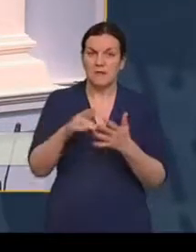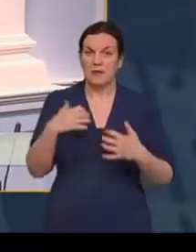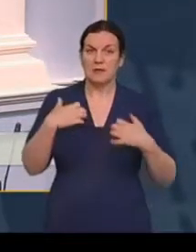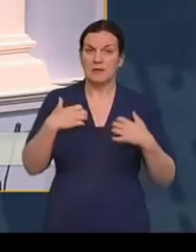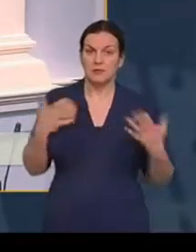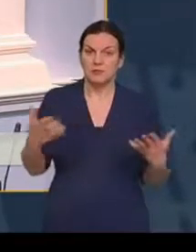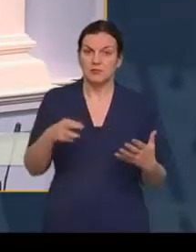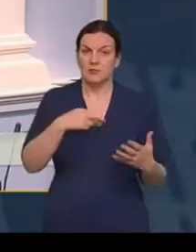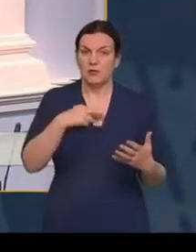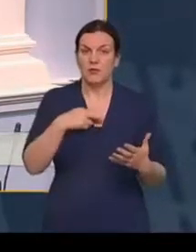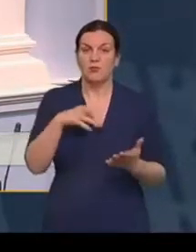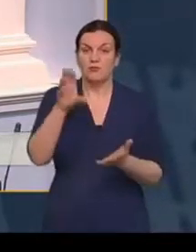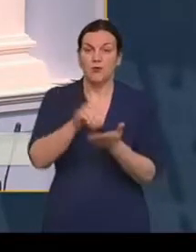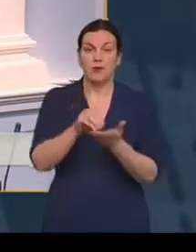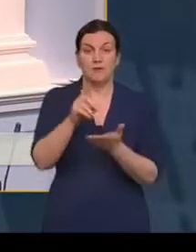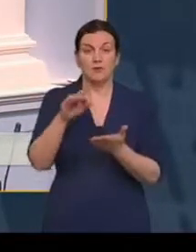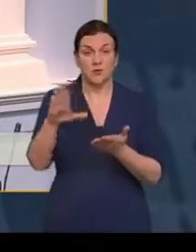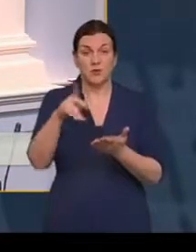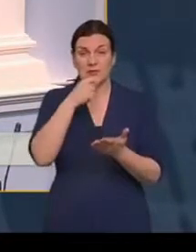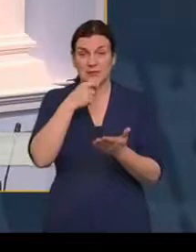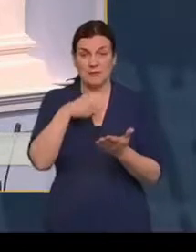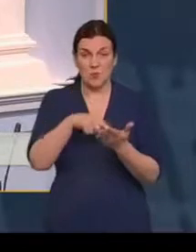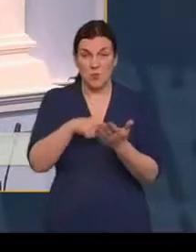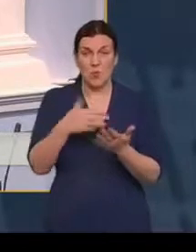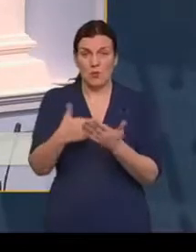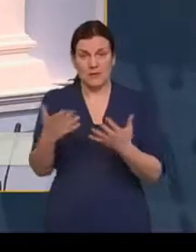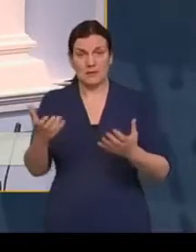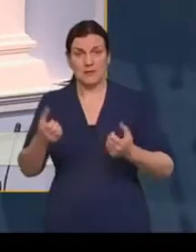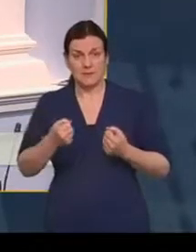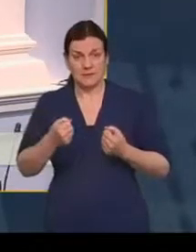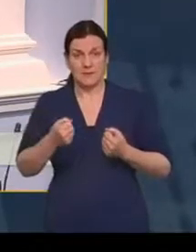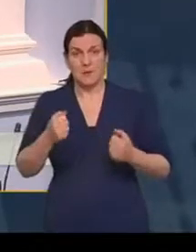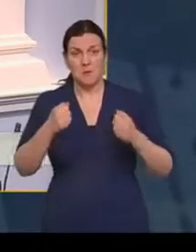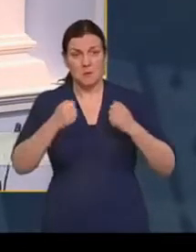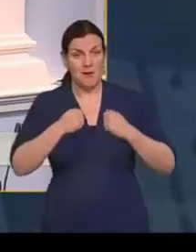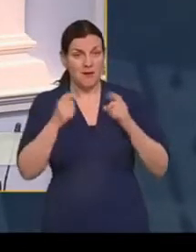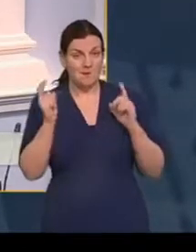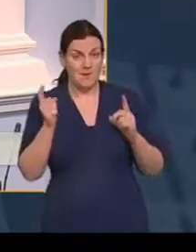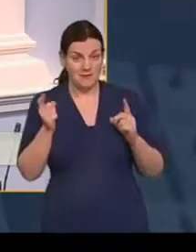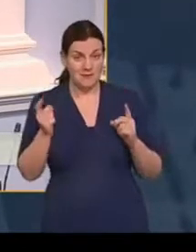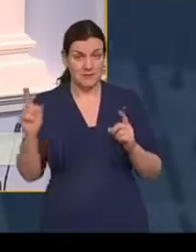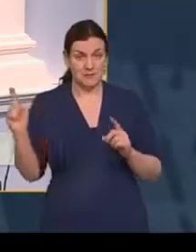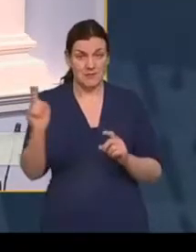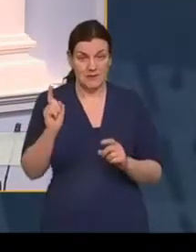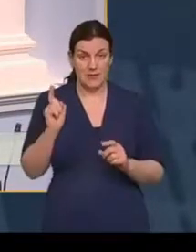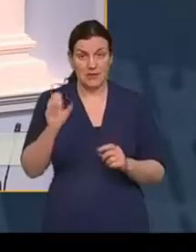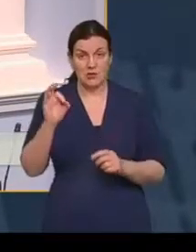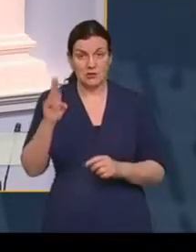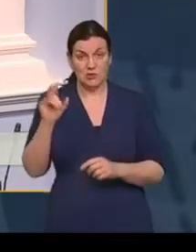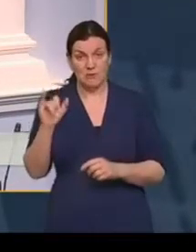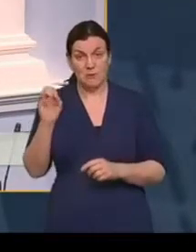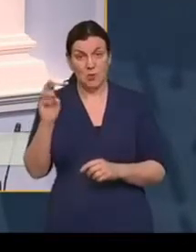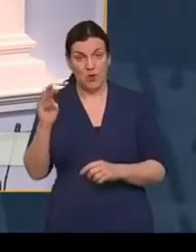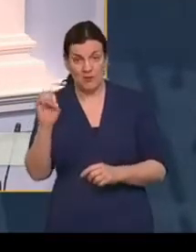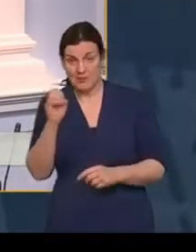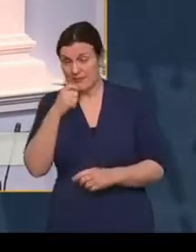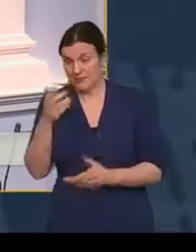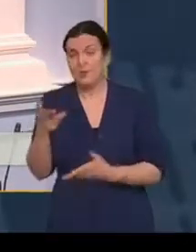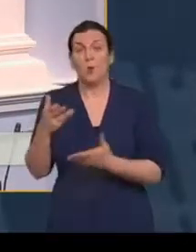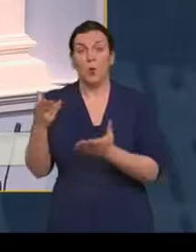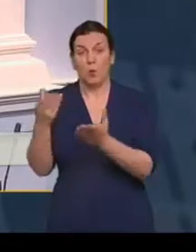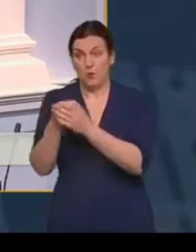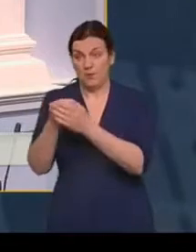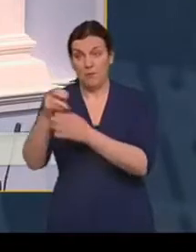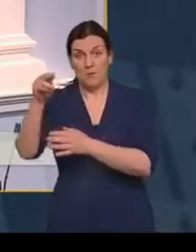in the middle of all the excitement, and the record of the Dáil shows that the amendment was accepted. Now, my adviser has been in contact, Jerry McGuire, has been